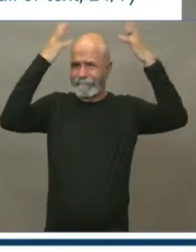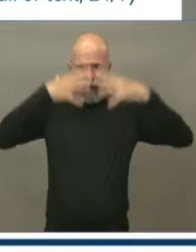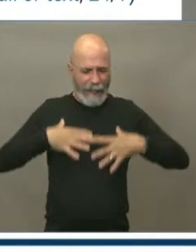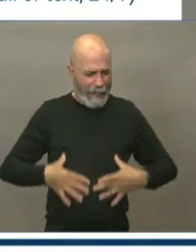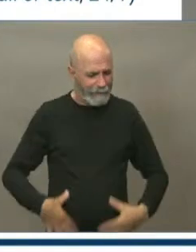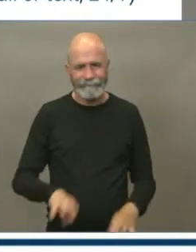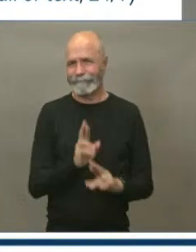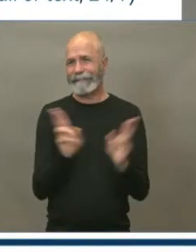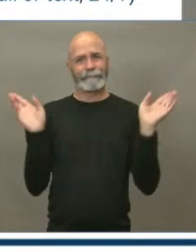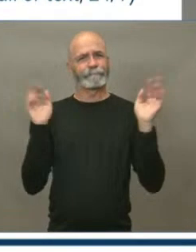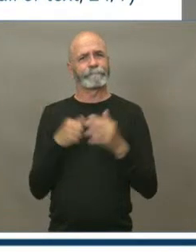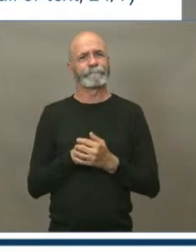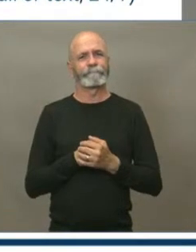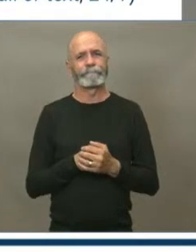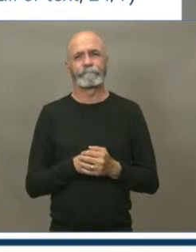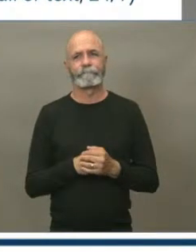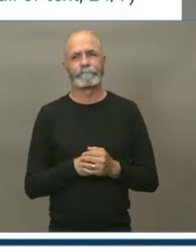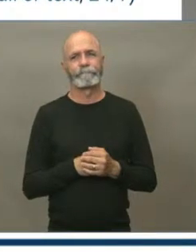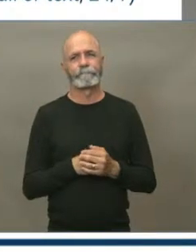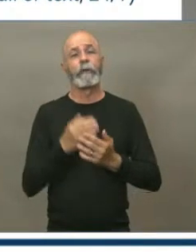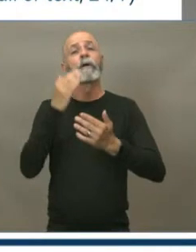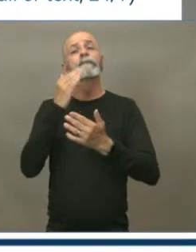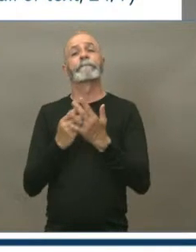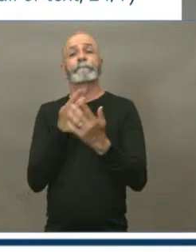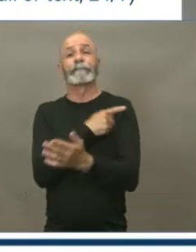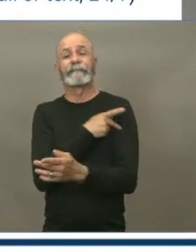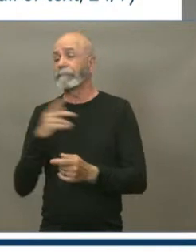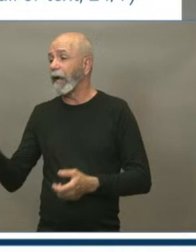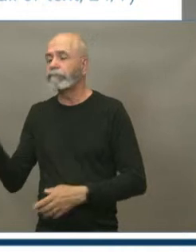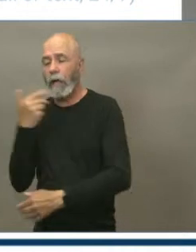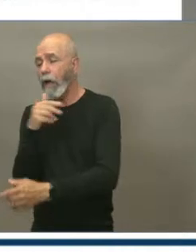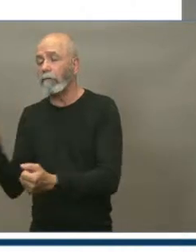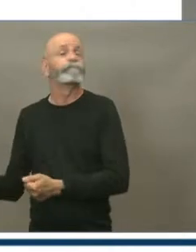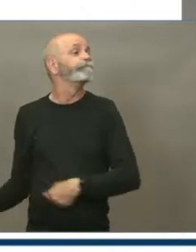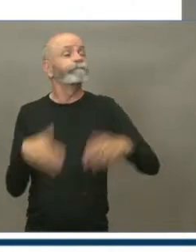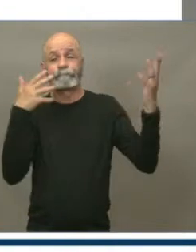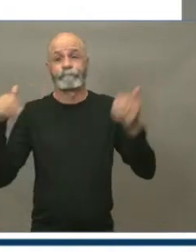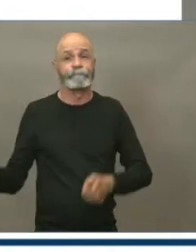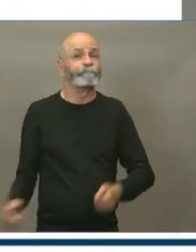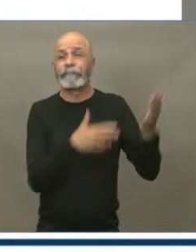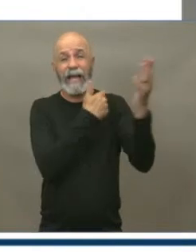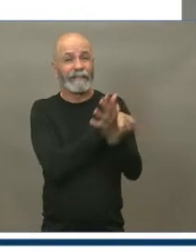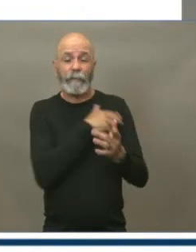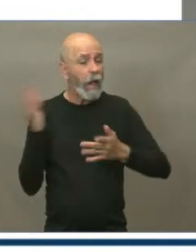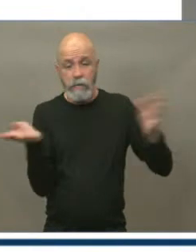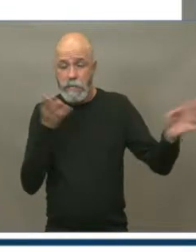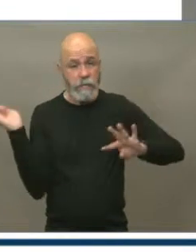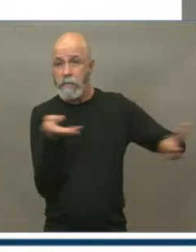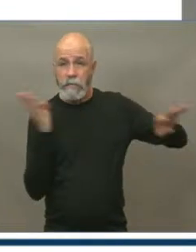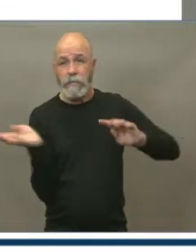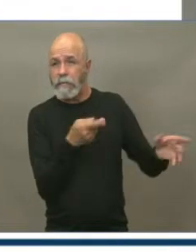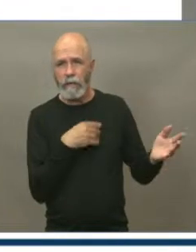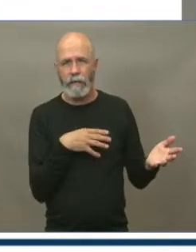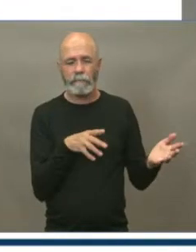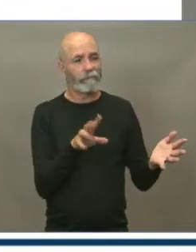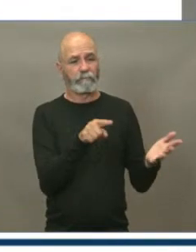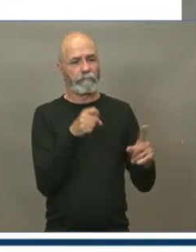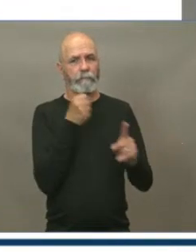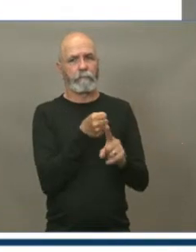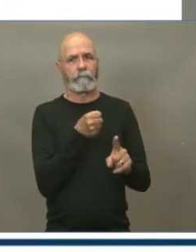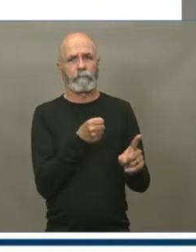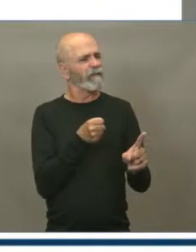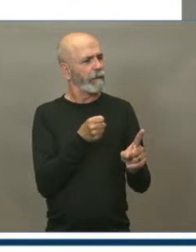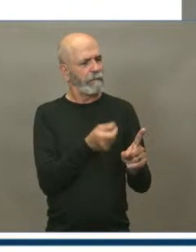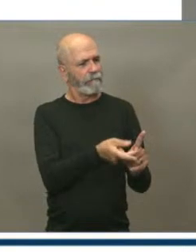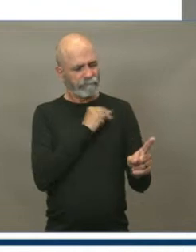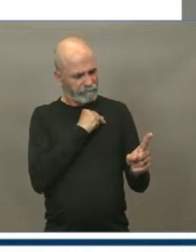Given the number of patients we've had come into the hospitals through this pandemic, the fact that this is now the first time we've had any kind of